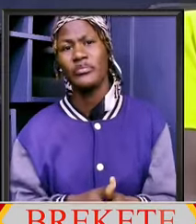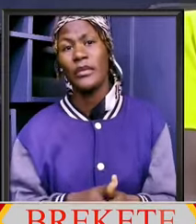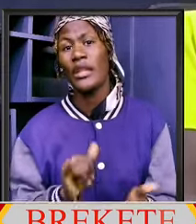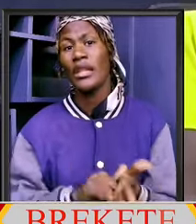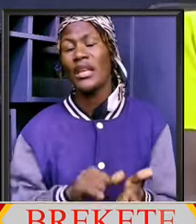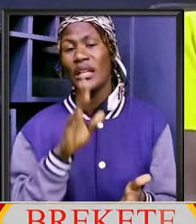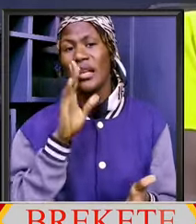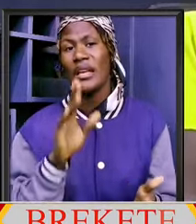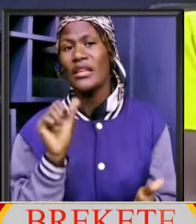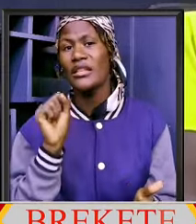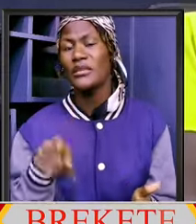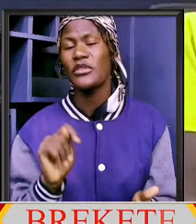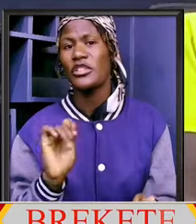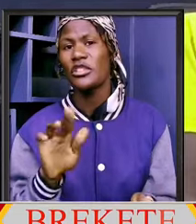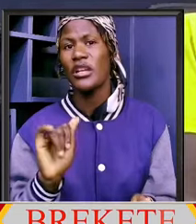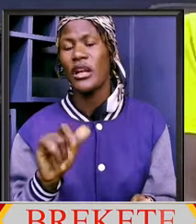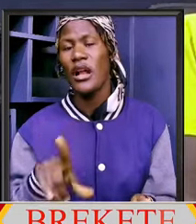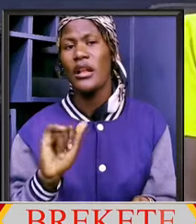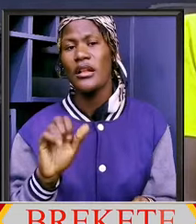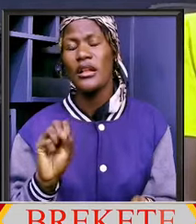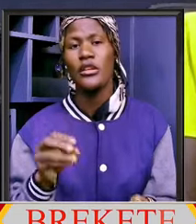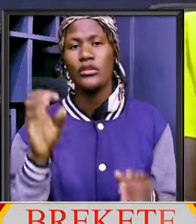on eye alone.